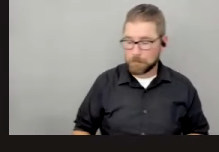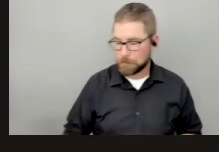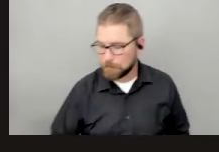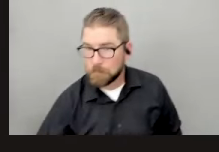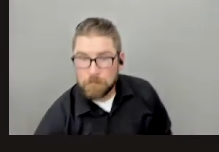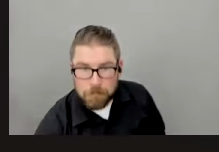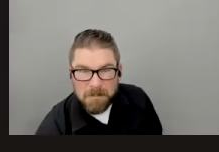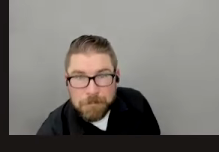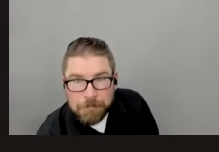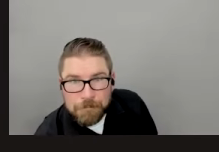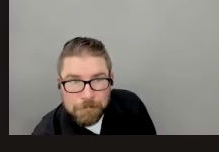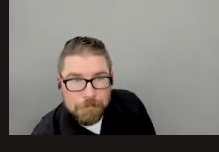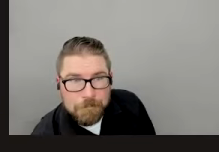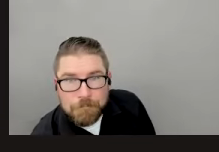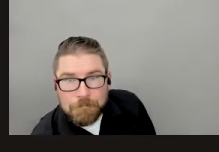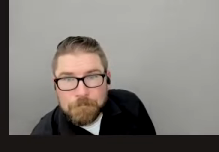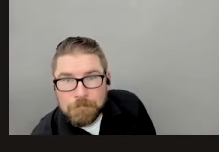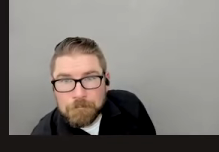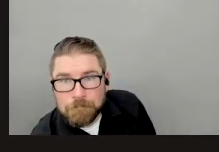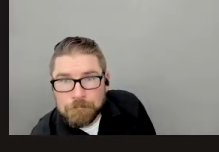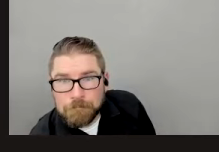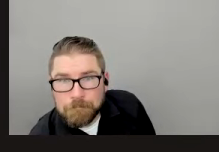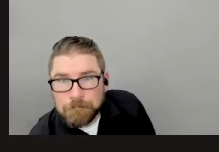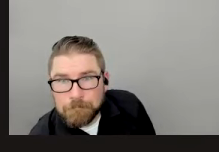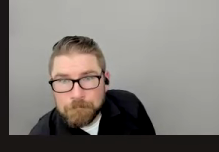Did we get anything from the chat?